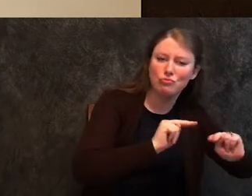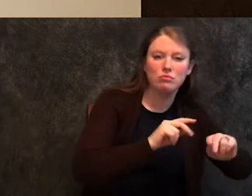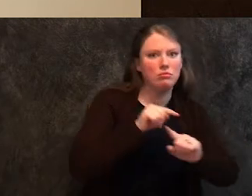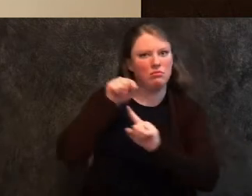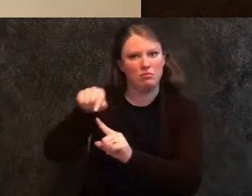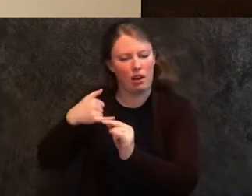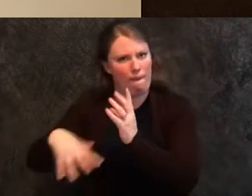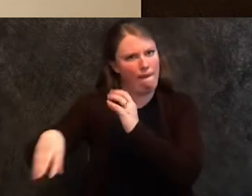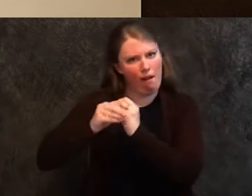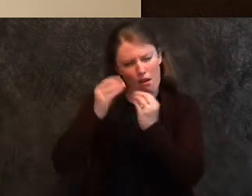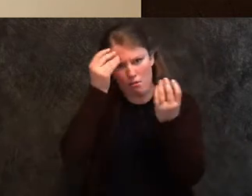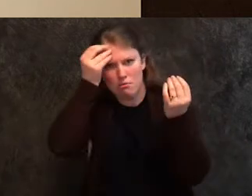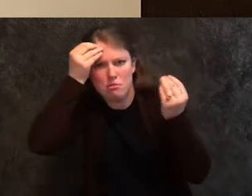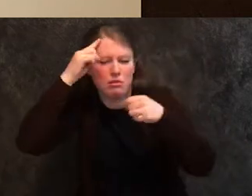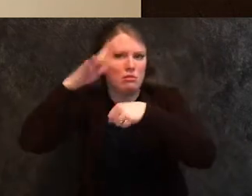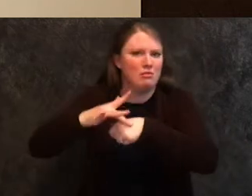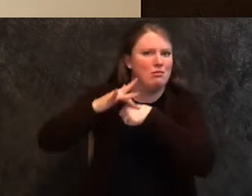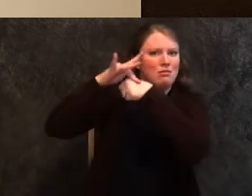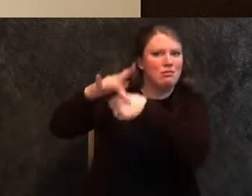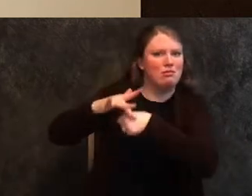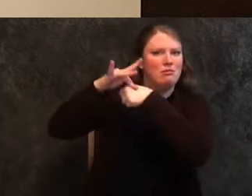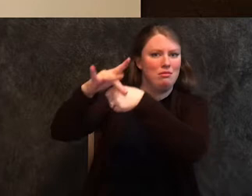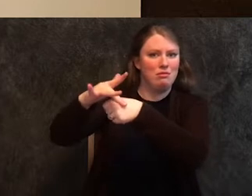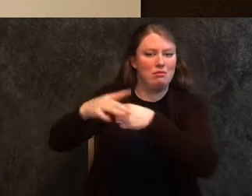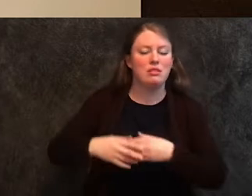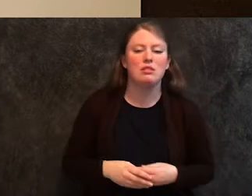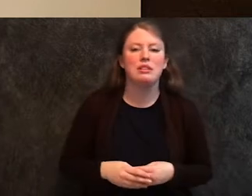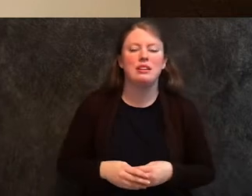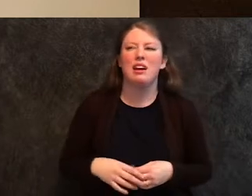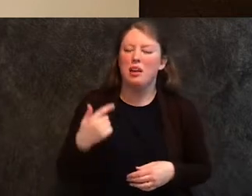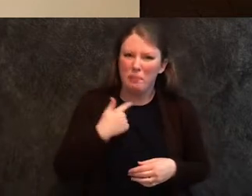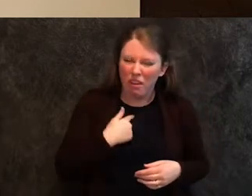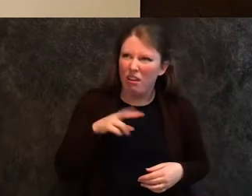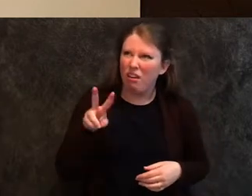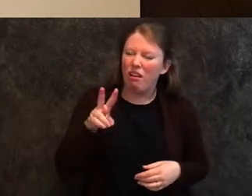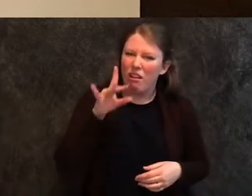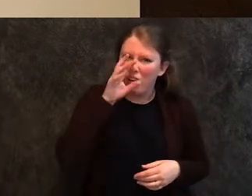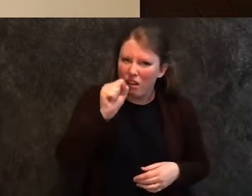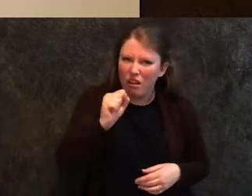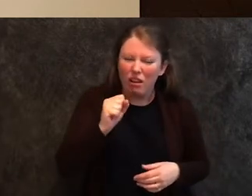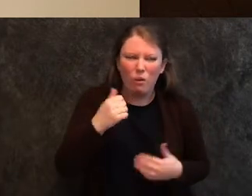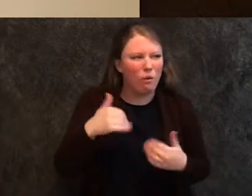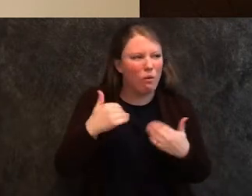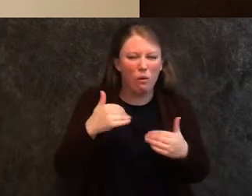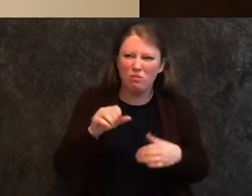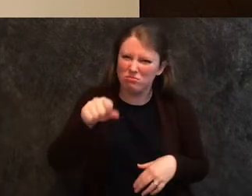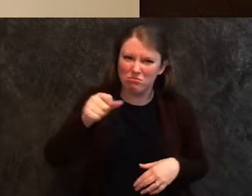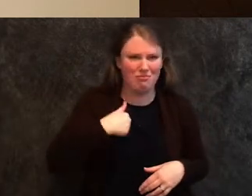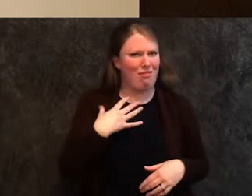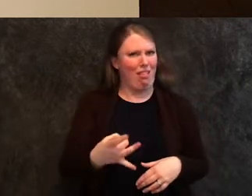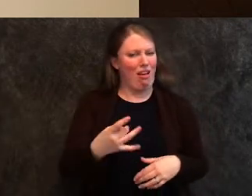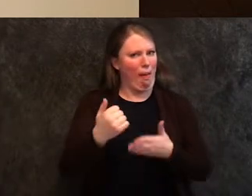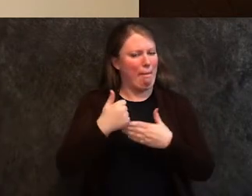this thinking over and over and over again. And I was just praying about this and I said, Lord, this is fun. I like what we call mnemonics, things to help us remember